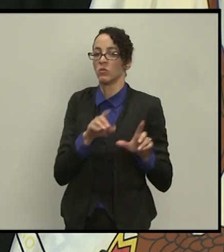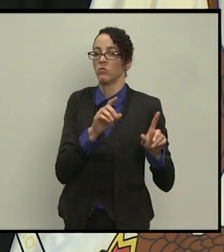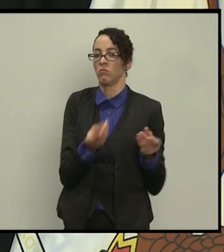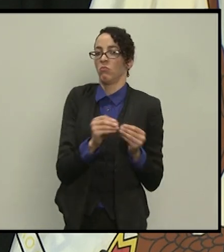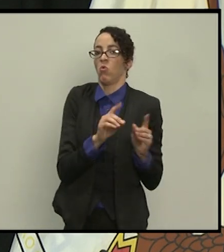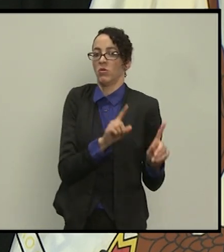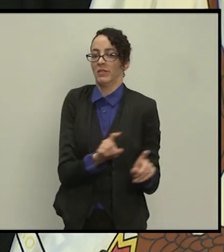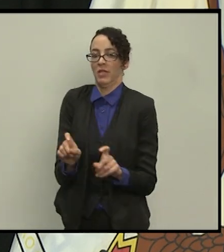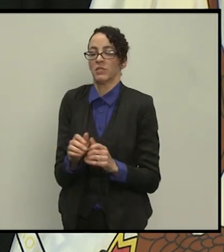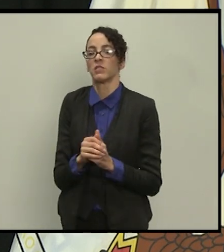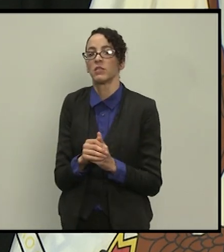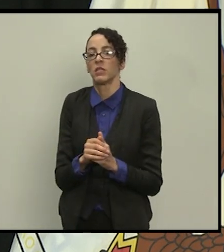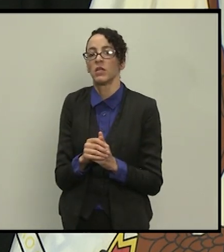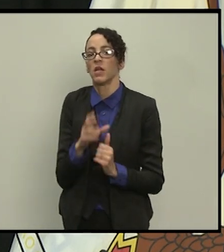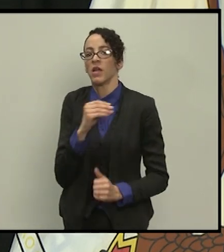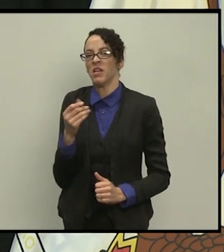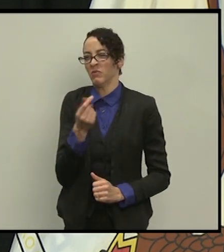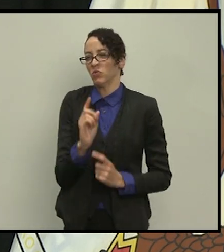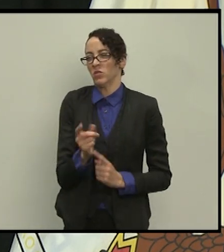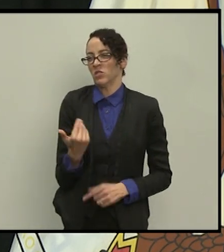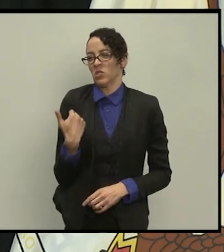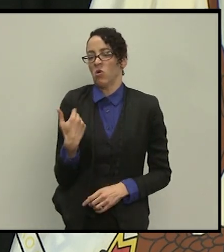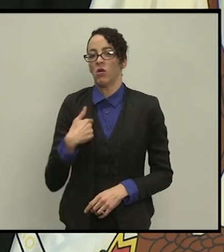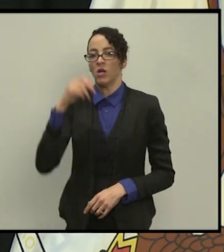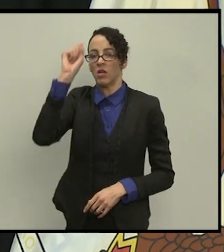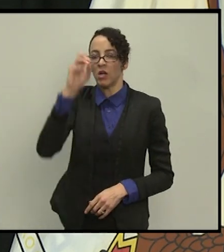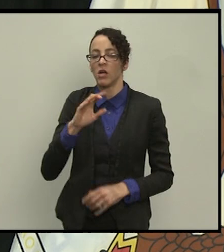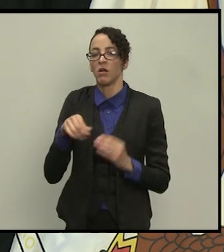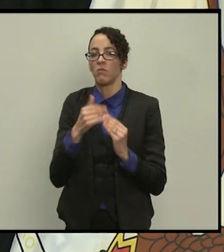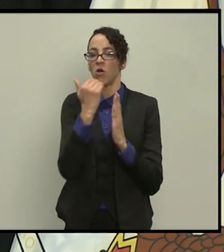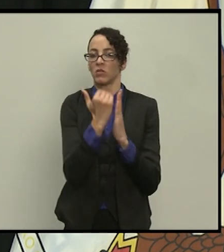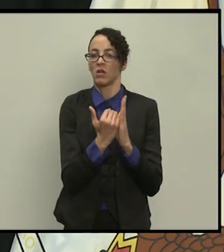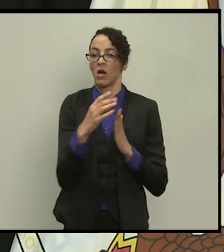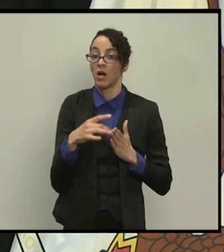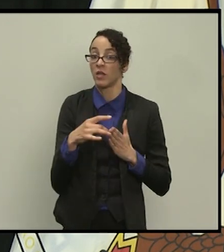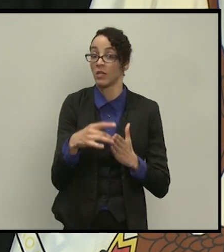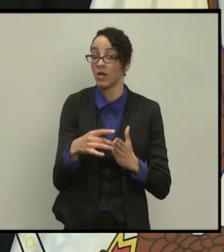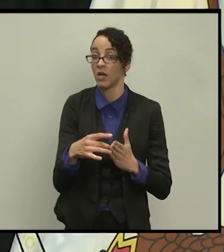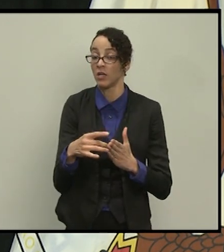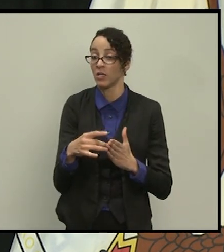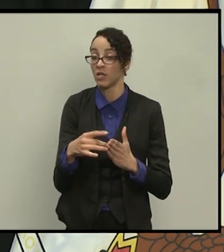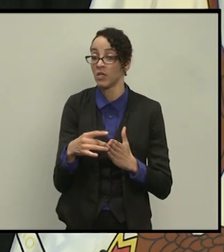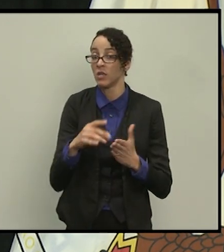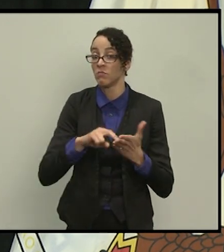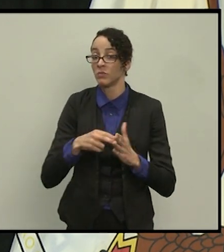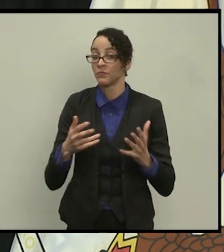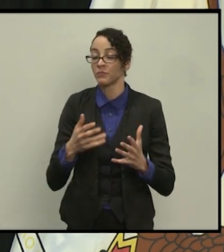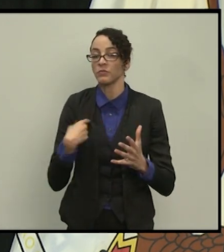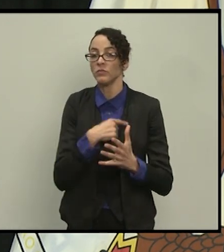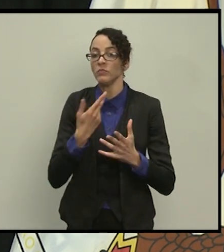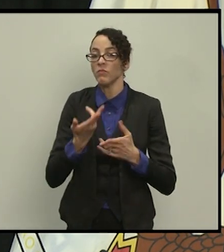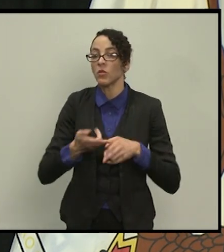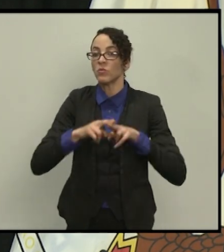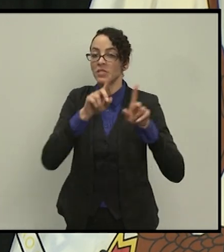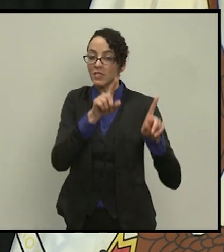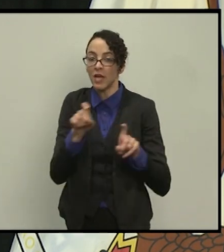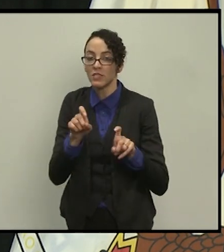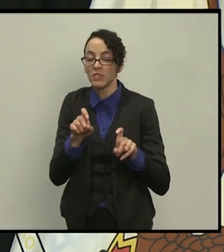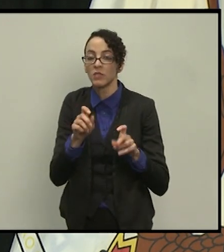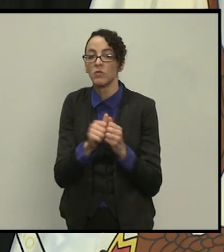those priorities will include testing people who have had close contacts with COVID-19